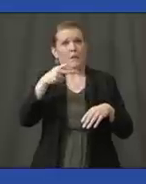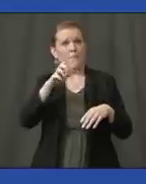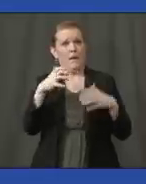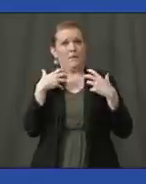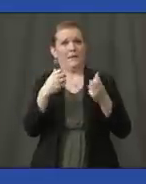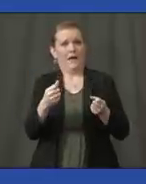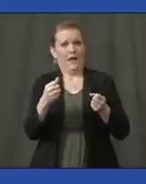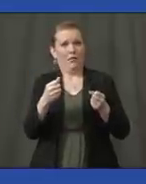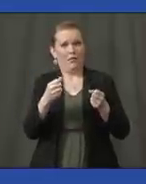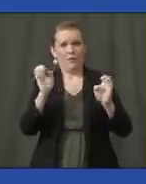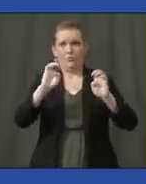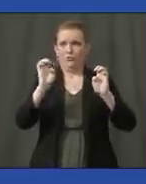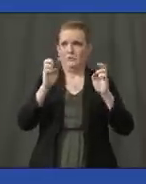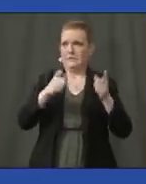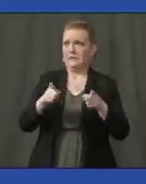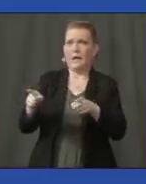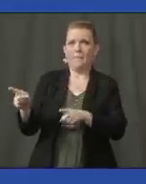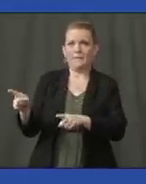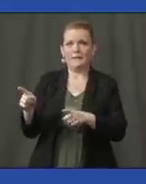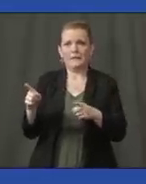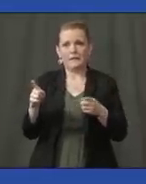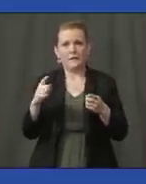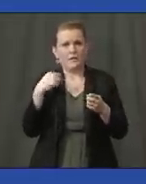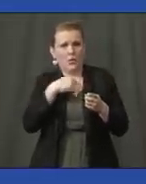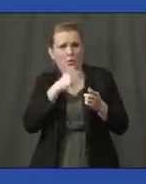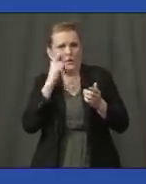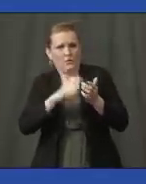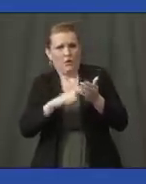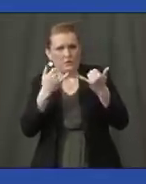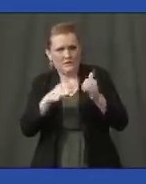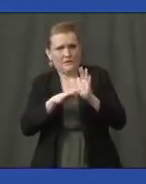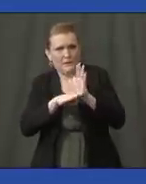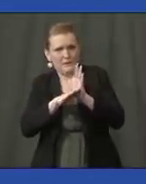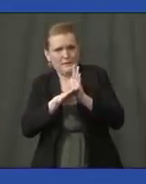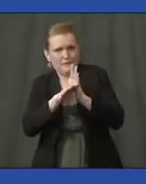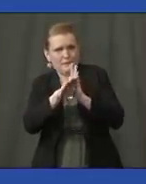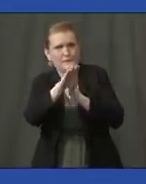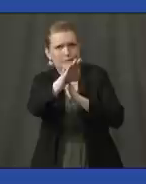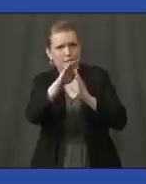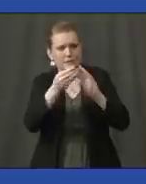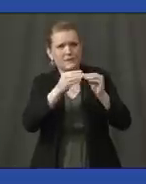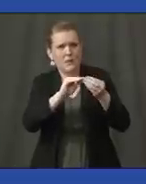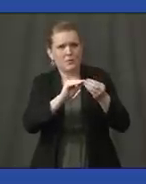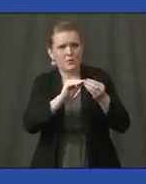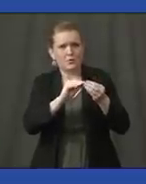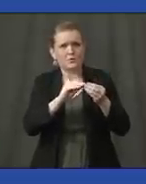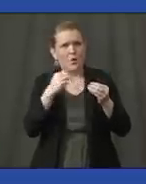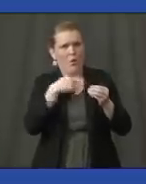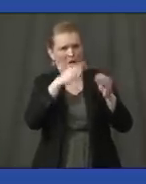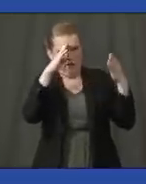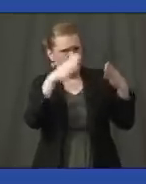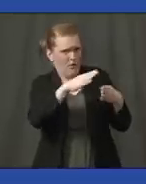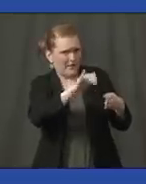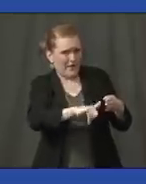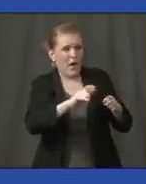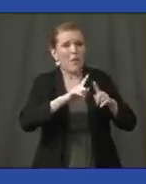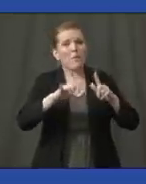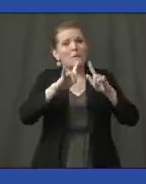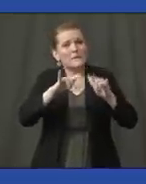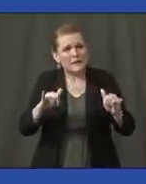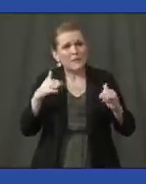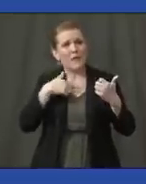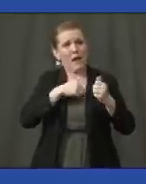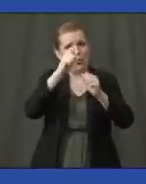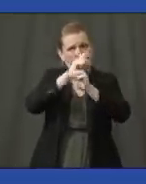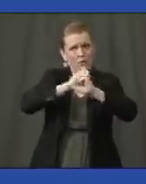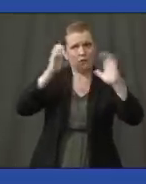see that from the lines as they continue to go up. At the same time, we think about the future, and we think about getting our state